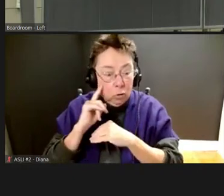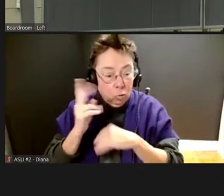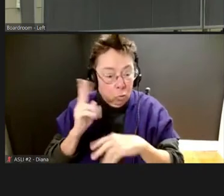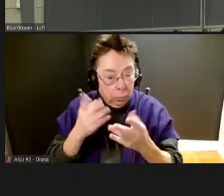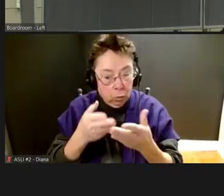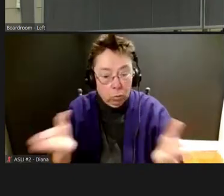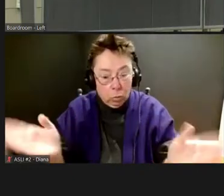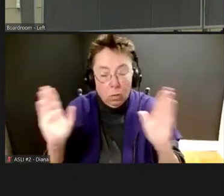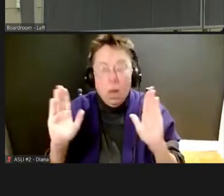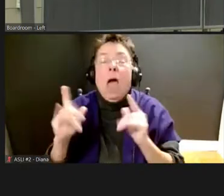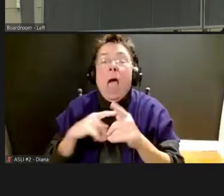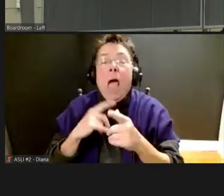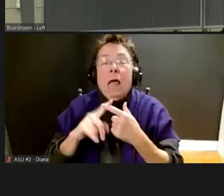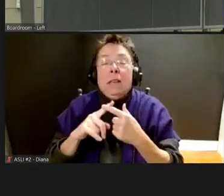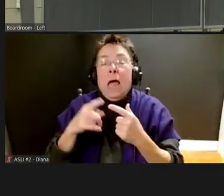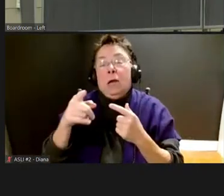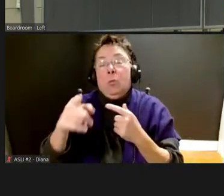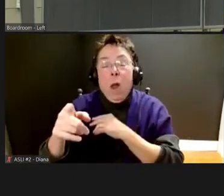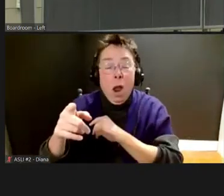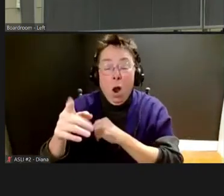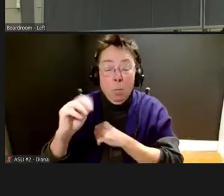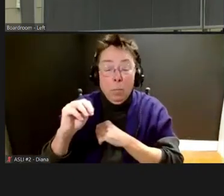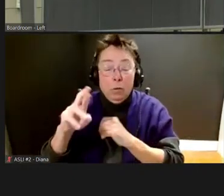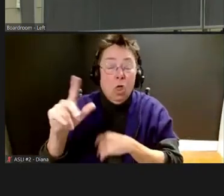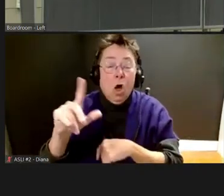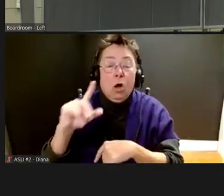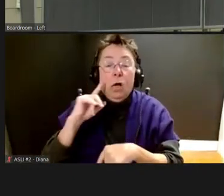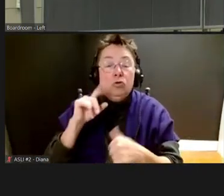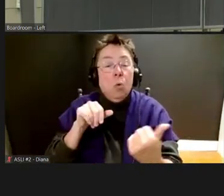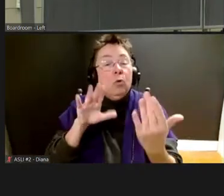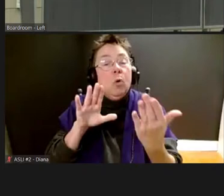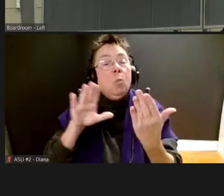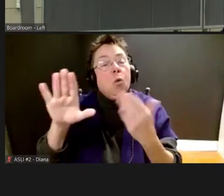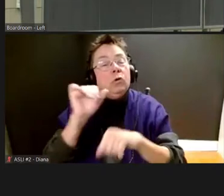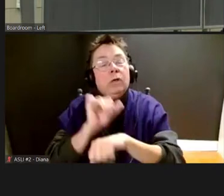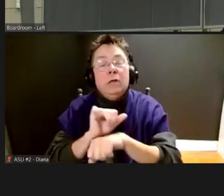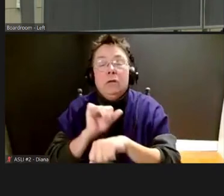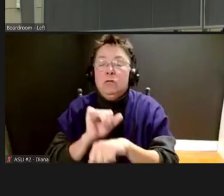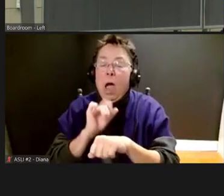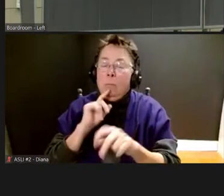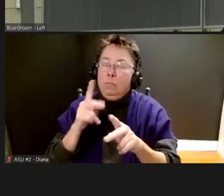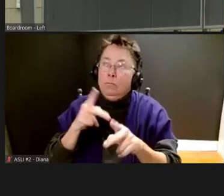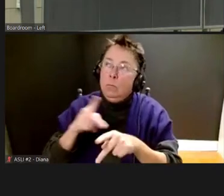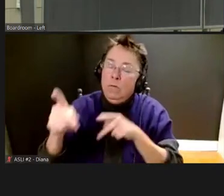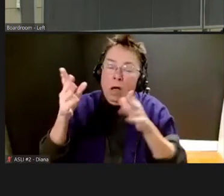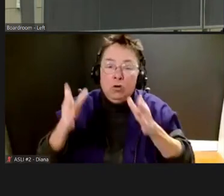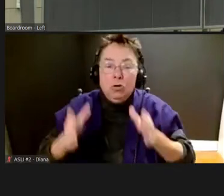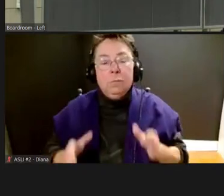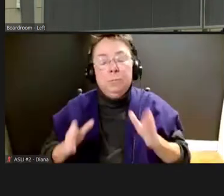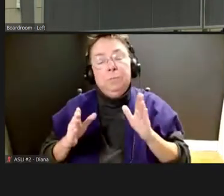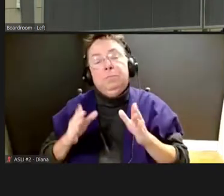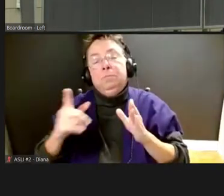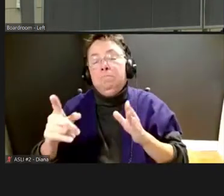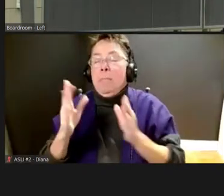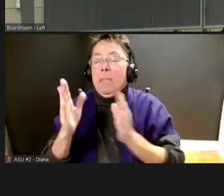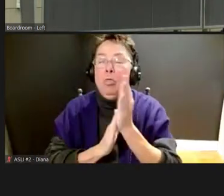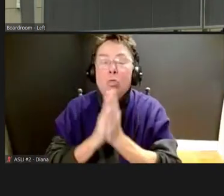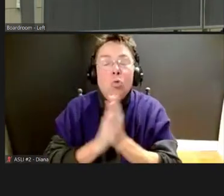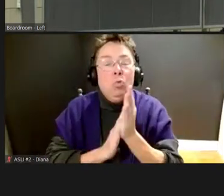whereas Mr. Longini has always approached his role with professionalism,